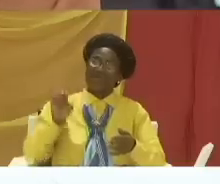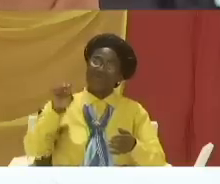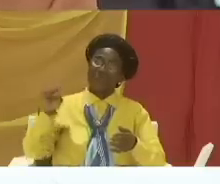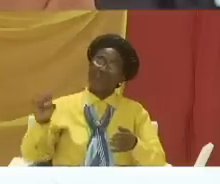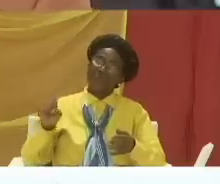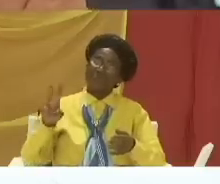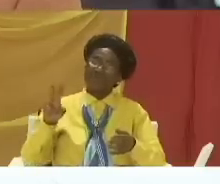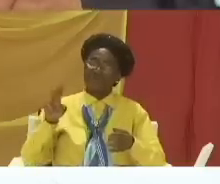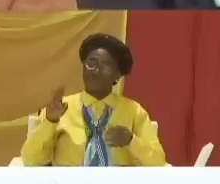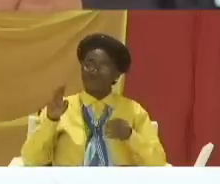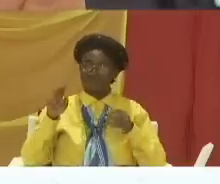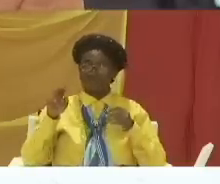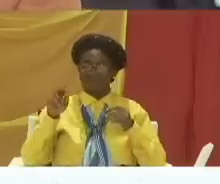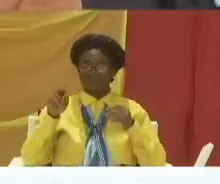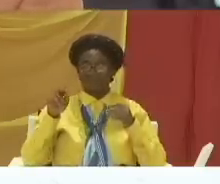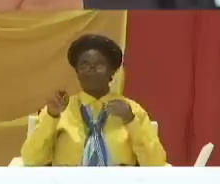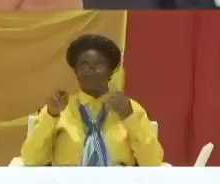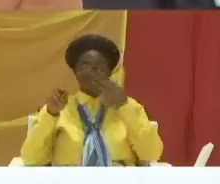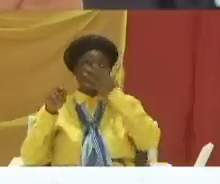Oh.